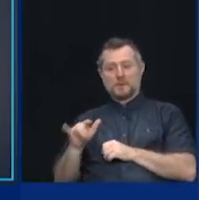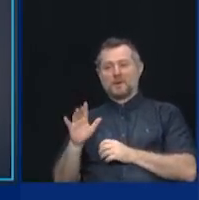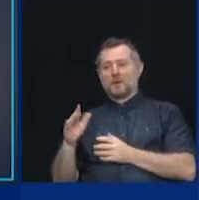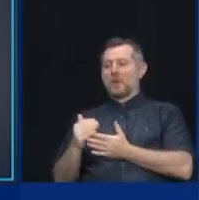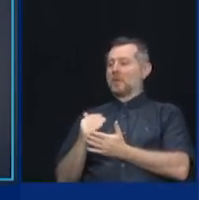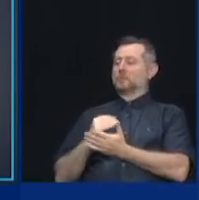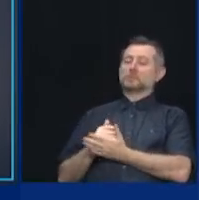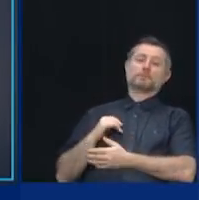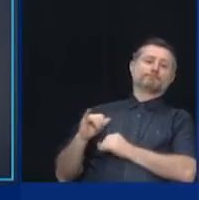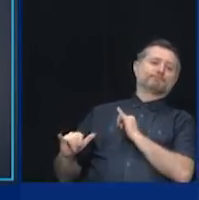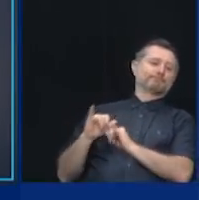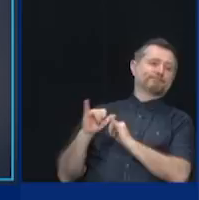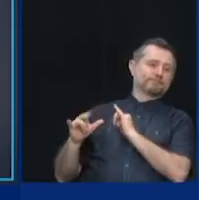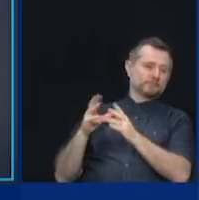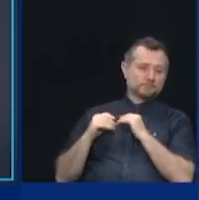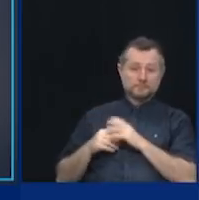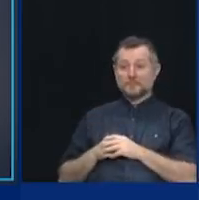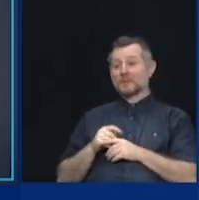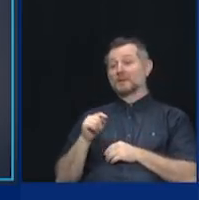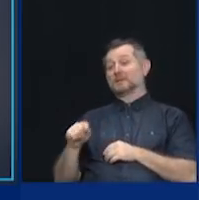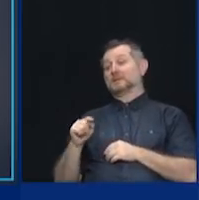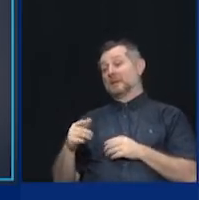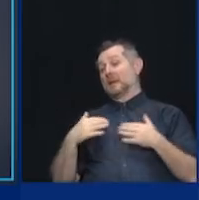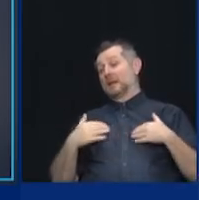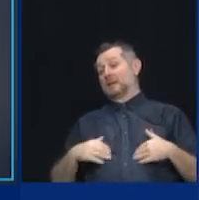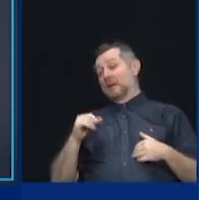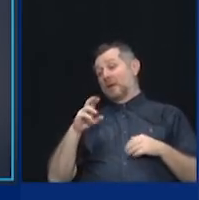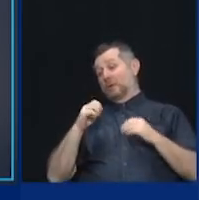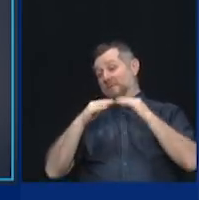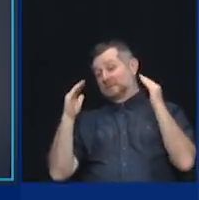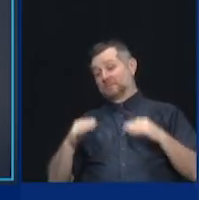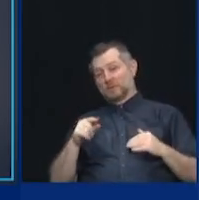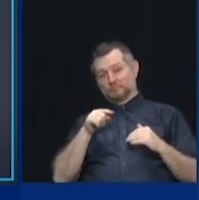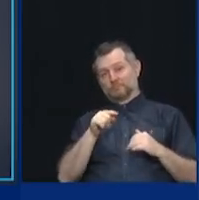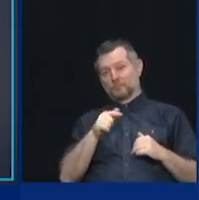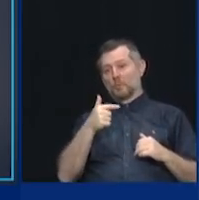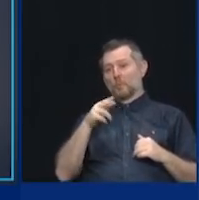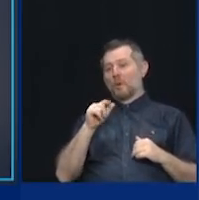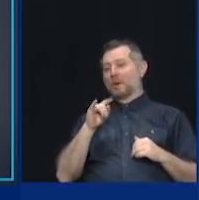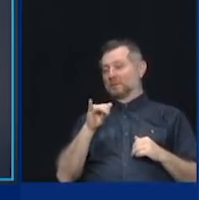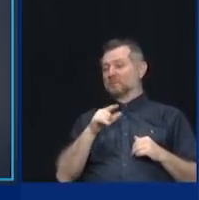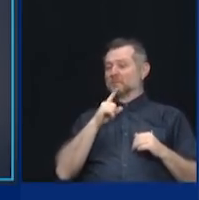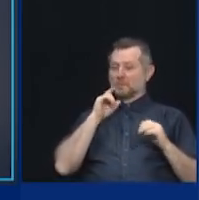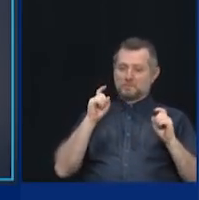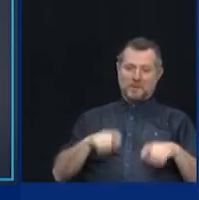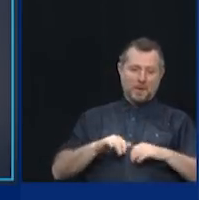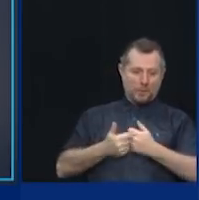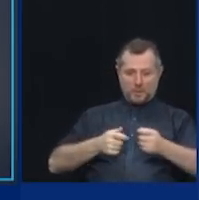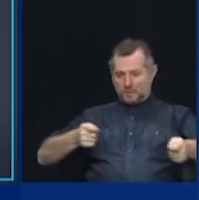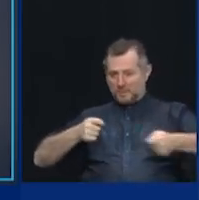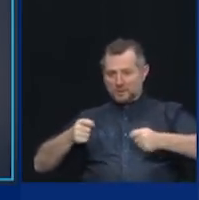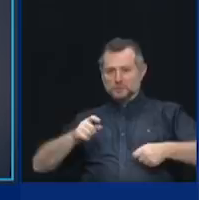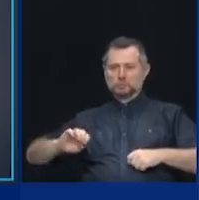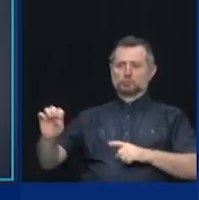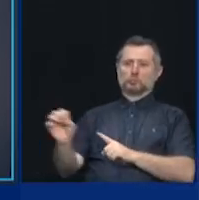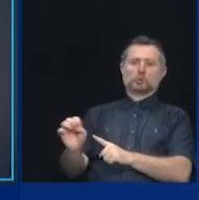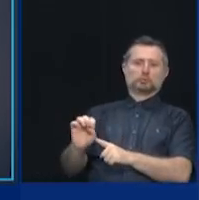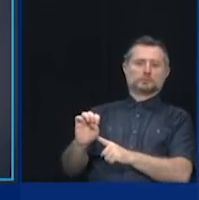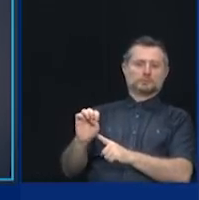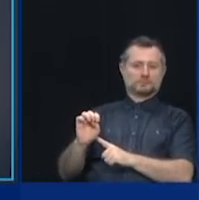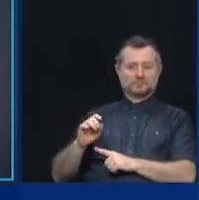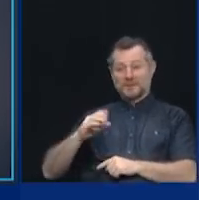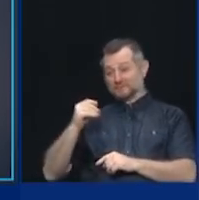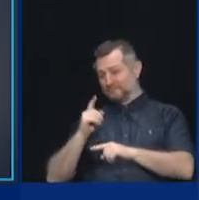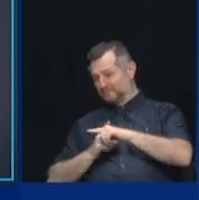is our healthcare system being able to handle an emergency, doing it safely,